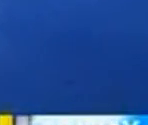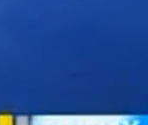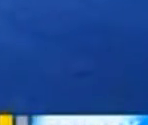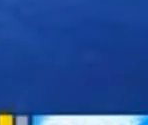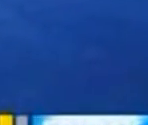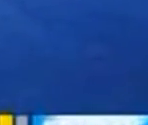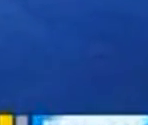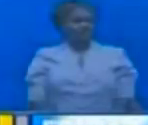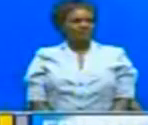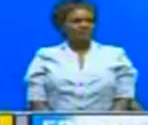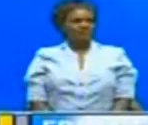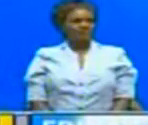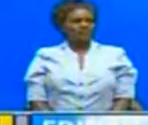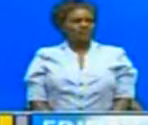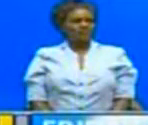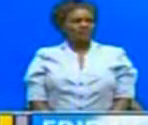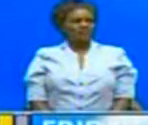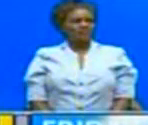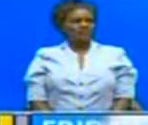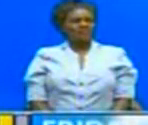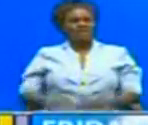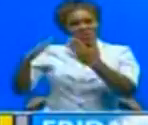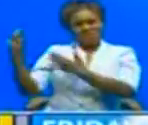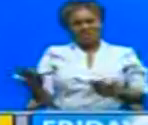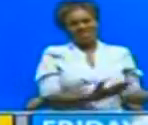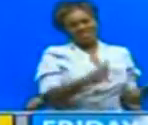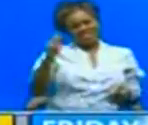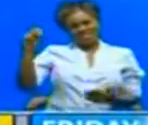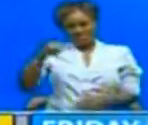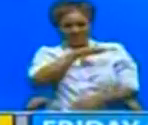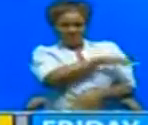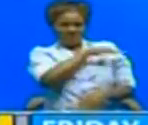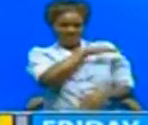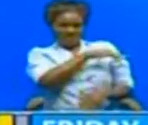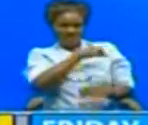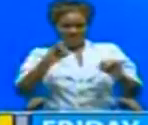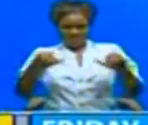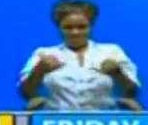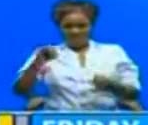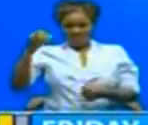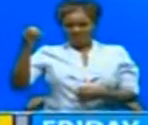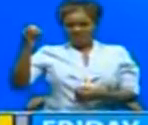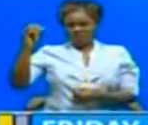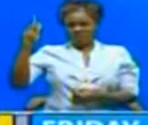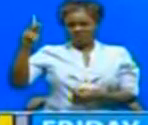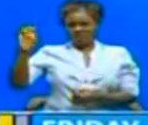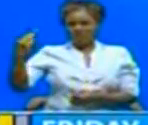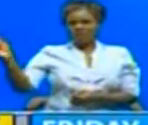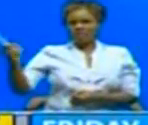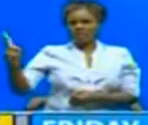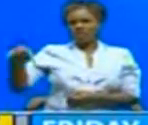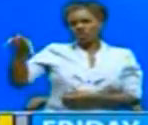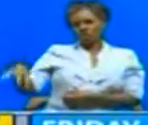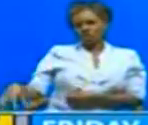Good evening, viewers. Welcome to KTN Evening Edition. This is Joachim Mwangi, the president of the Short